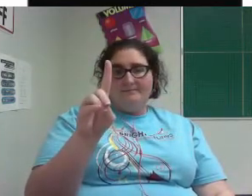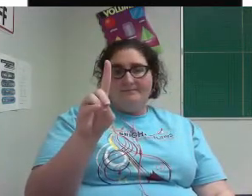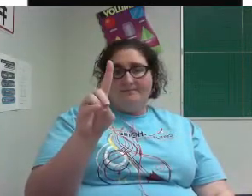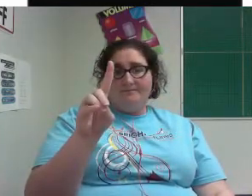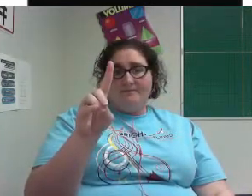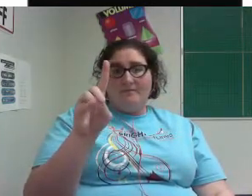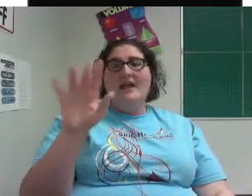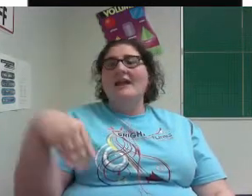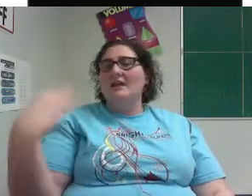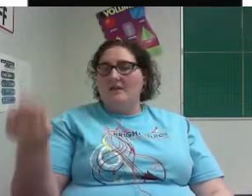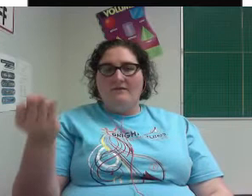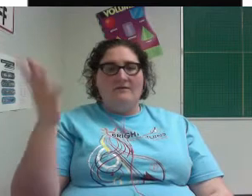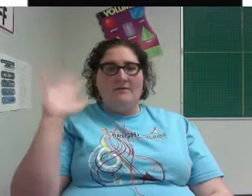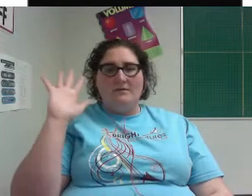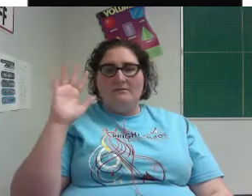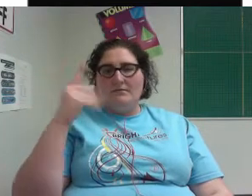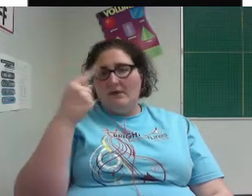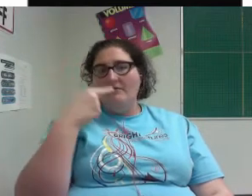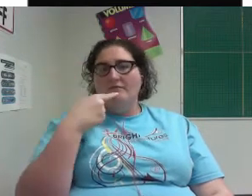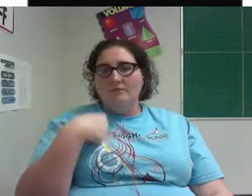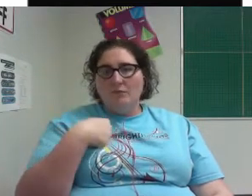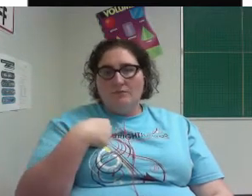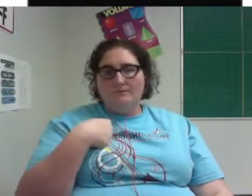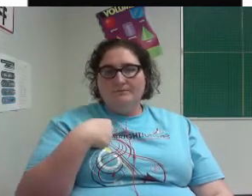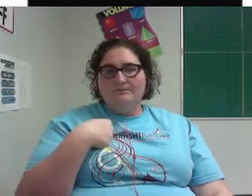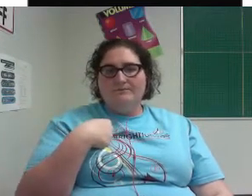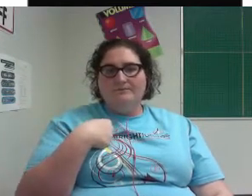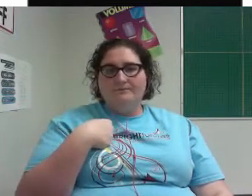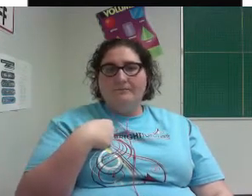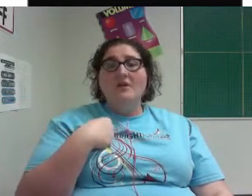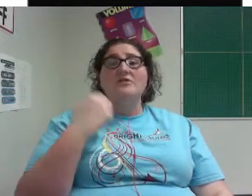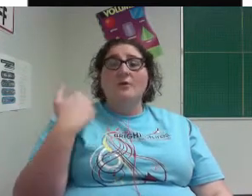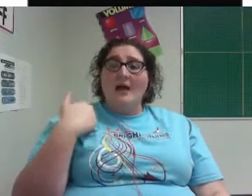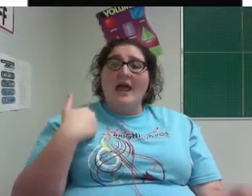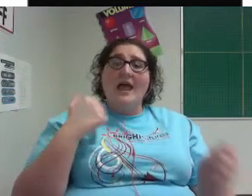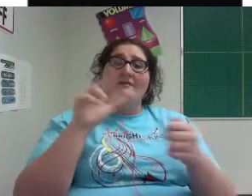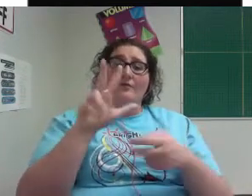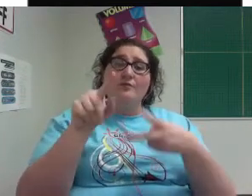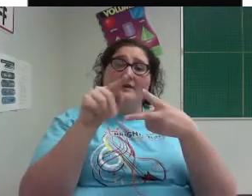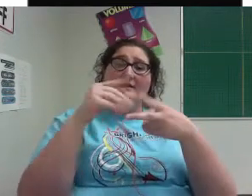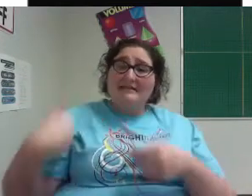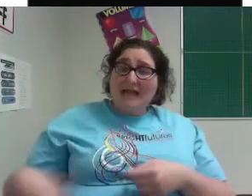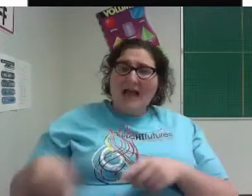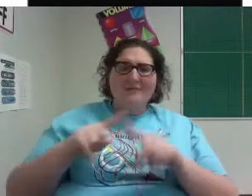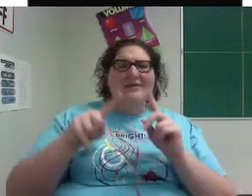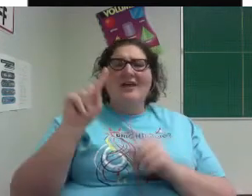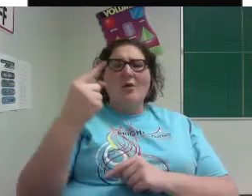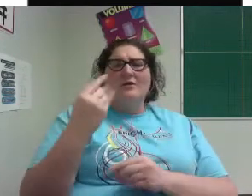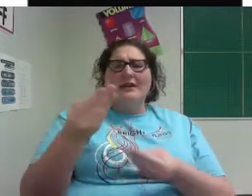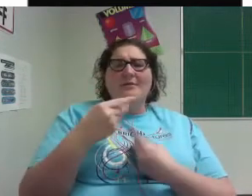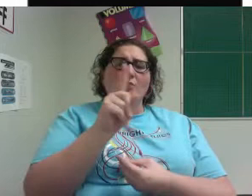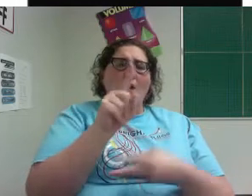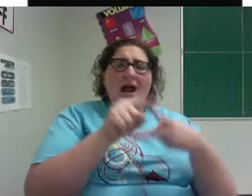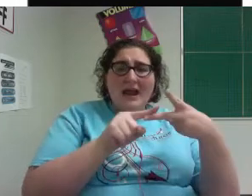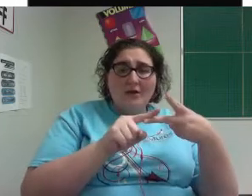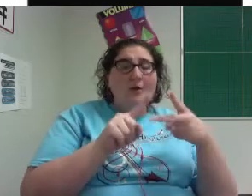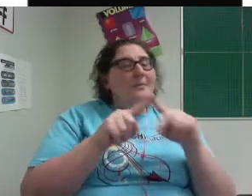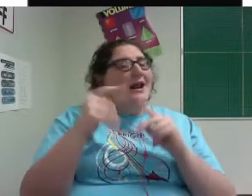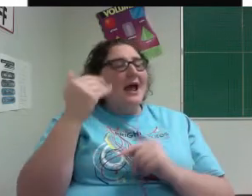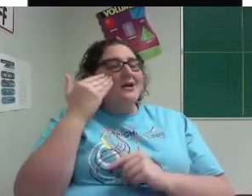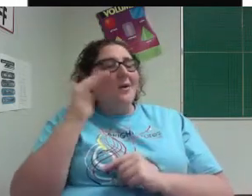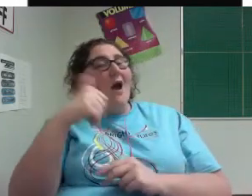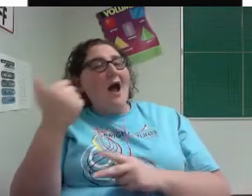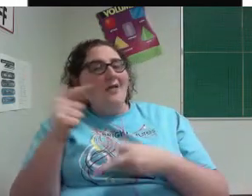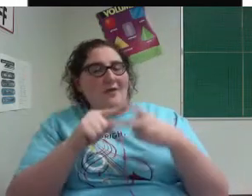BD. That was given. Okay, so I have three sides, but they only give me one angle. But I also know